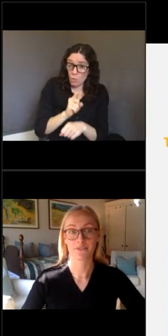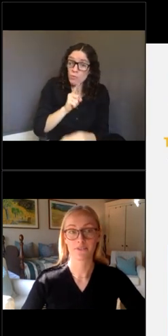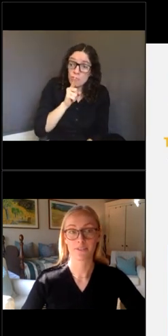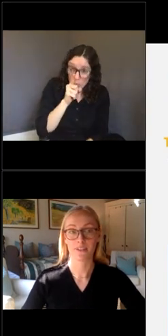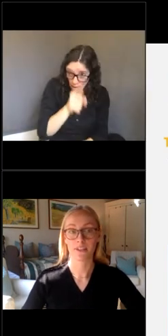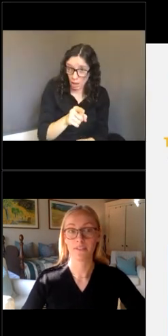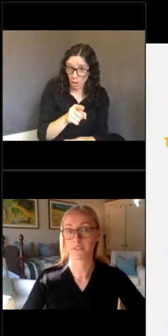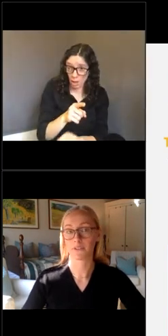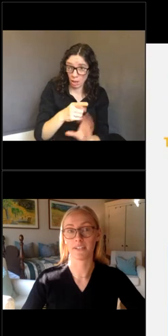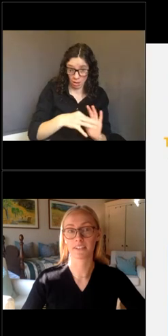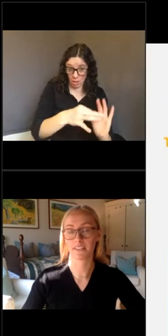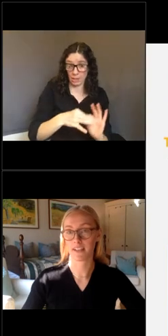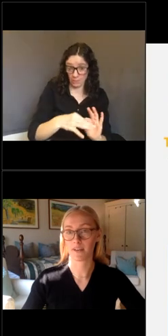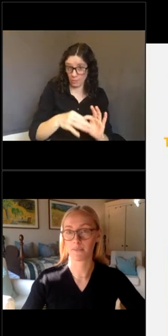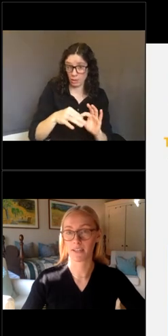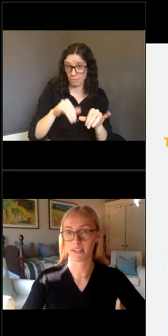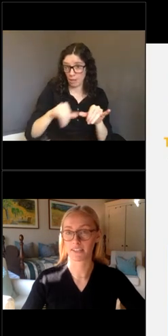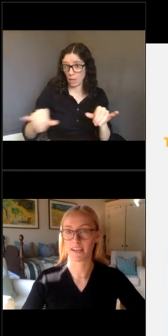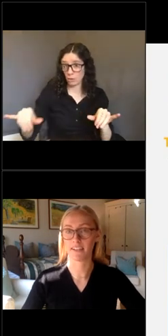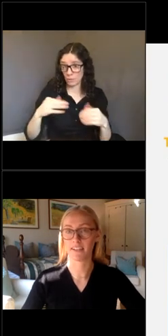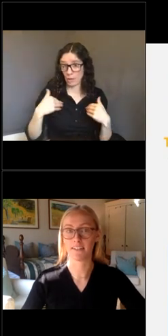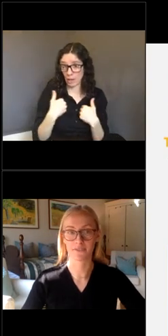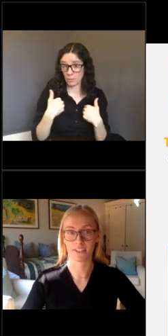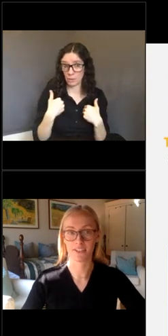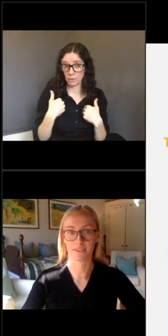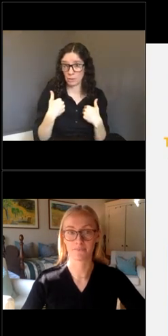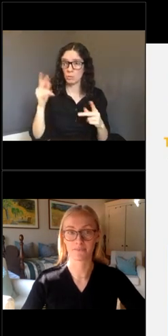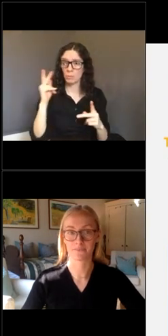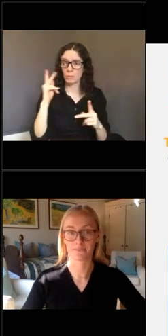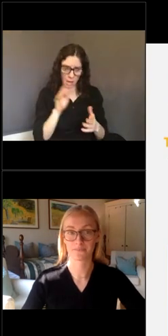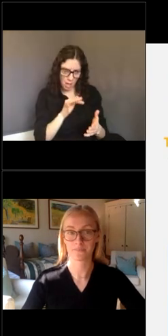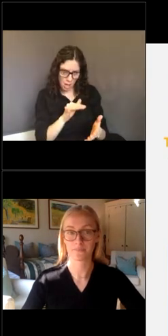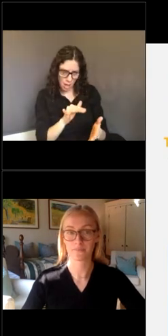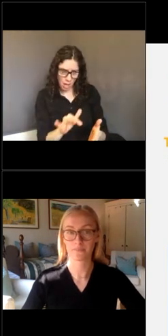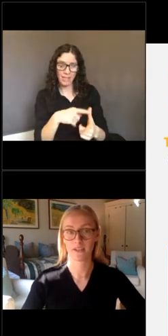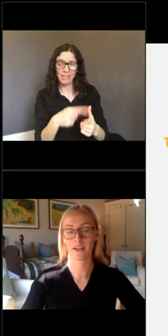have influenced the MPA design in this region.